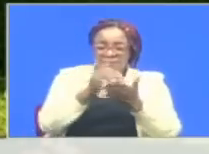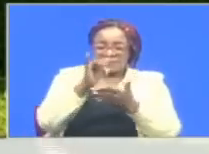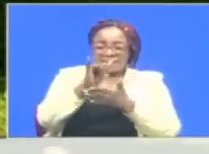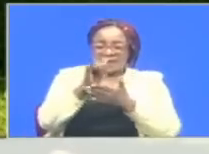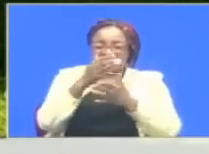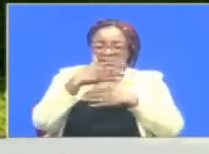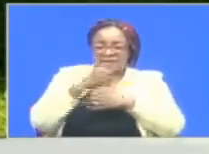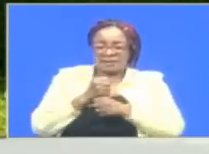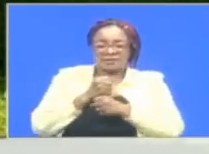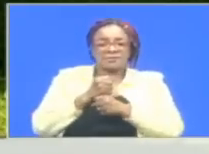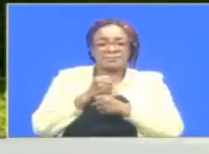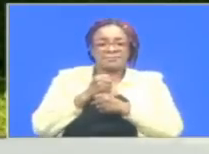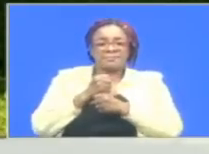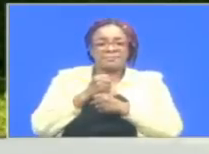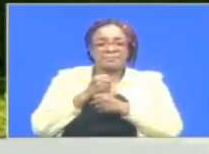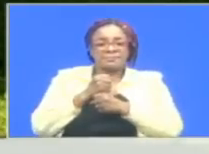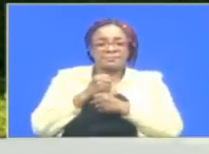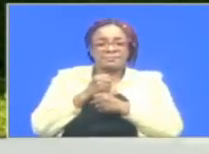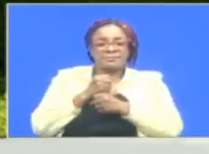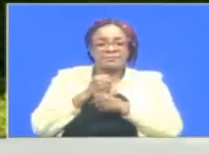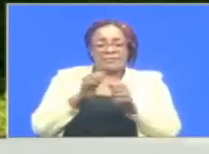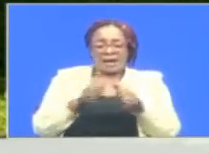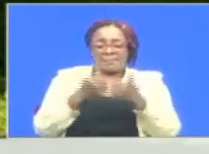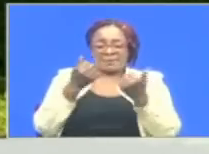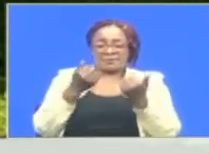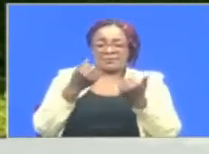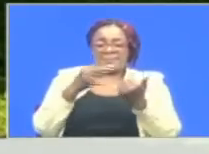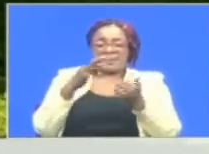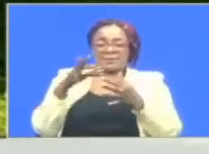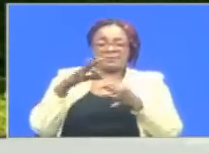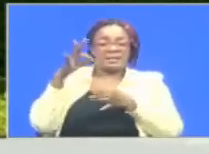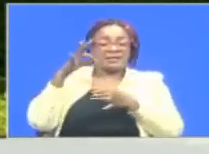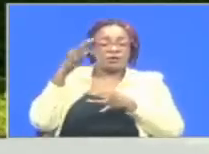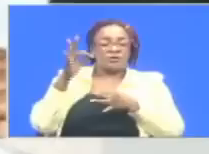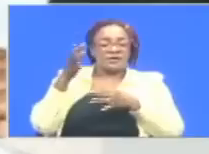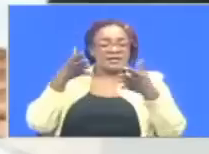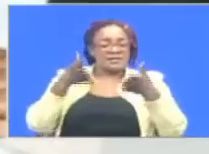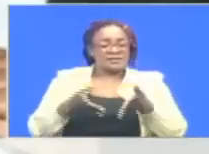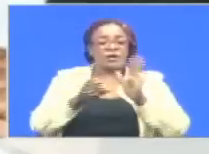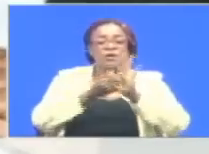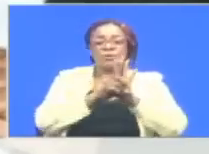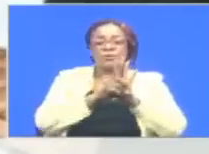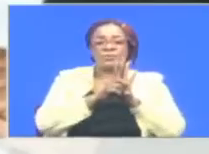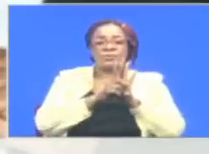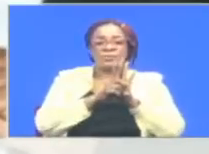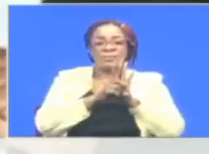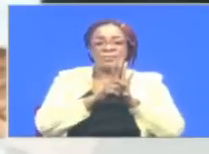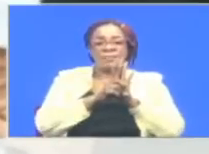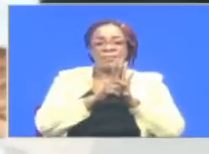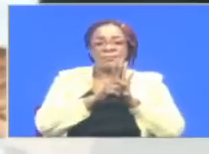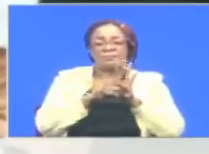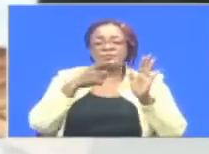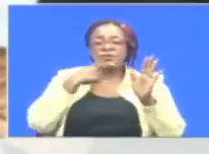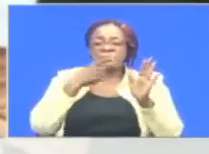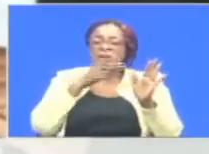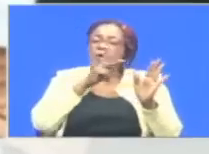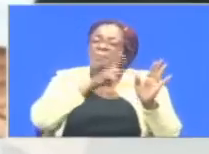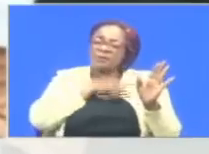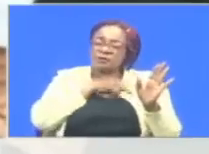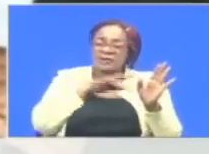is buttressed by the letter and spirit of an existing law. You speak so passionately about this law,